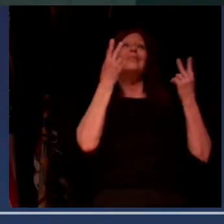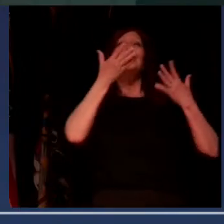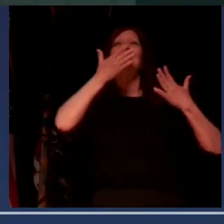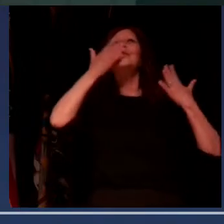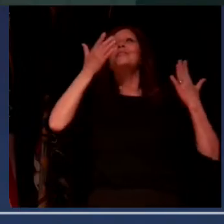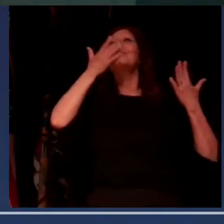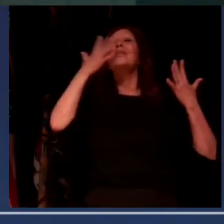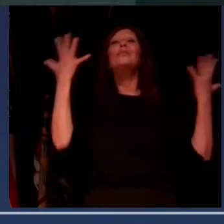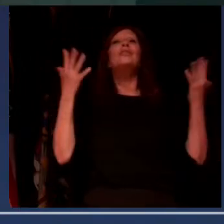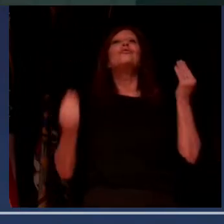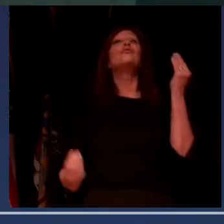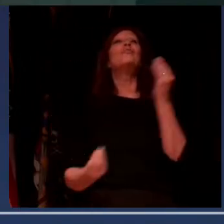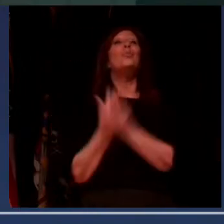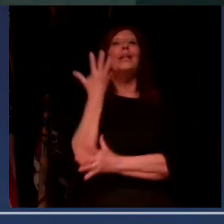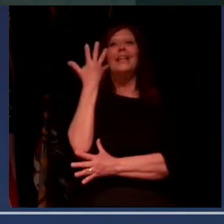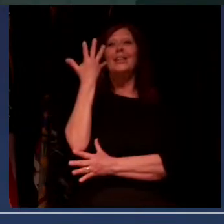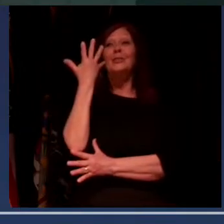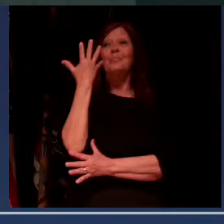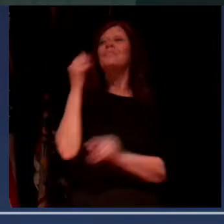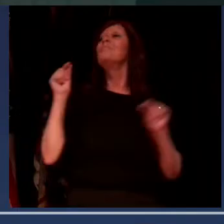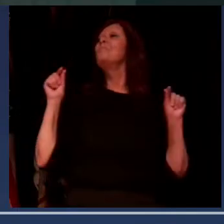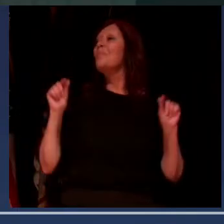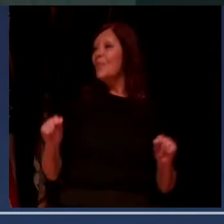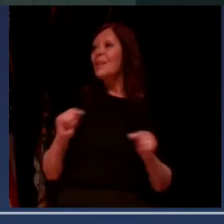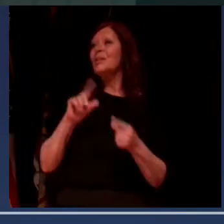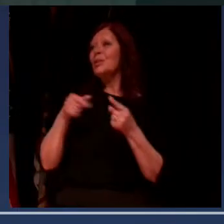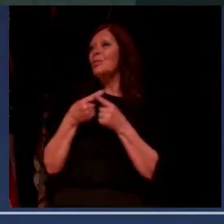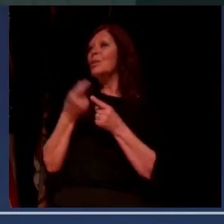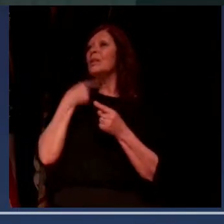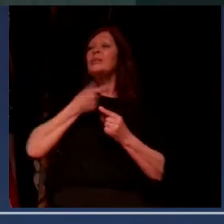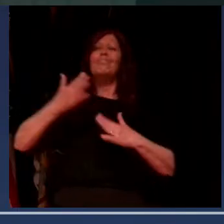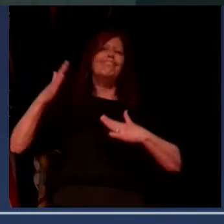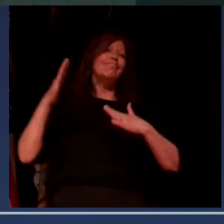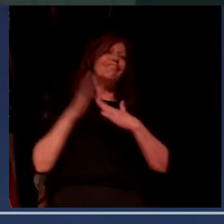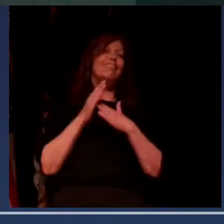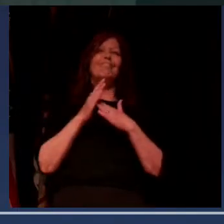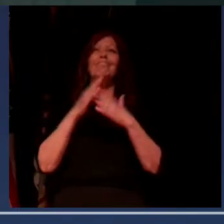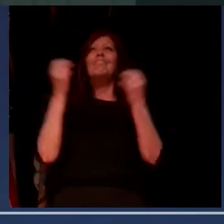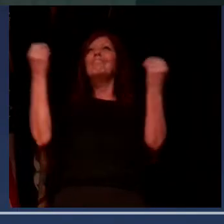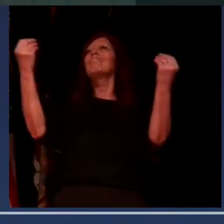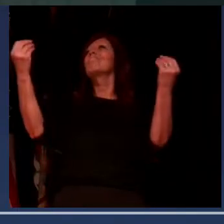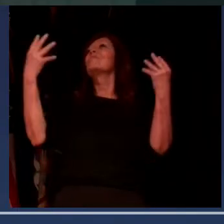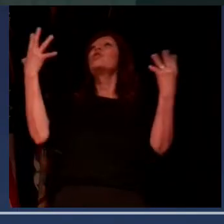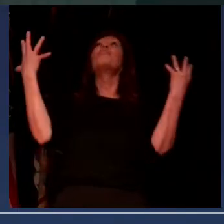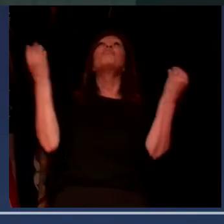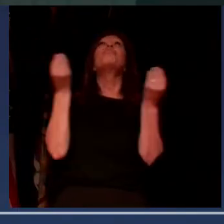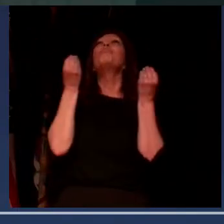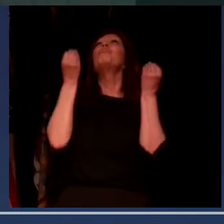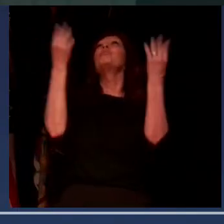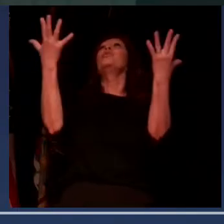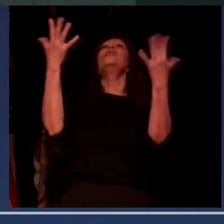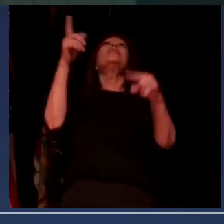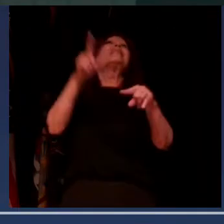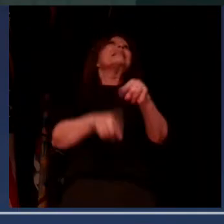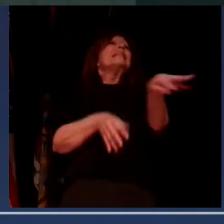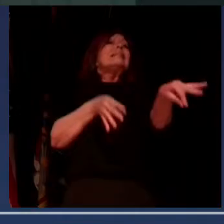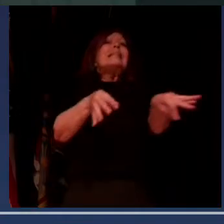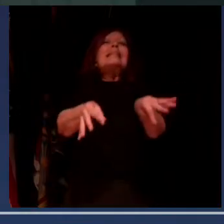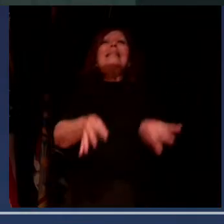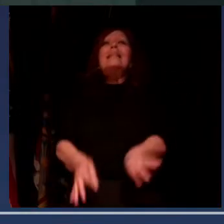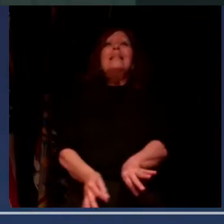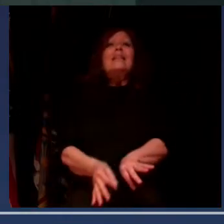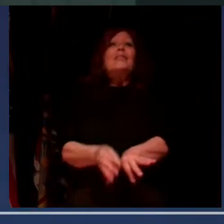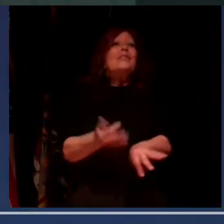smells of spring. This is when we are at our finest, bathed in a beauty that is indescribable from